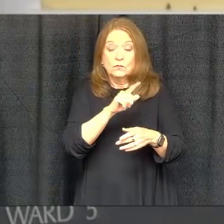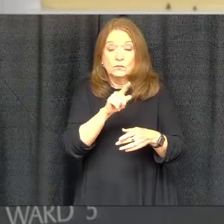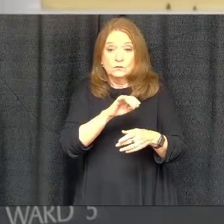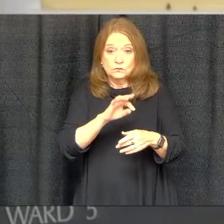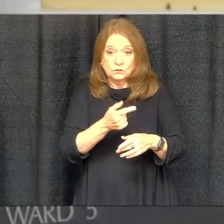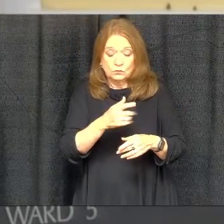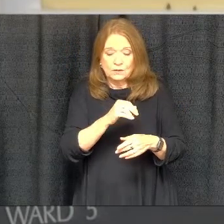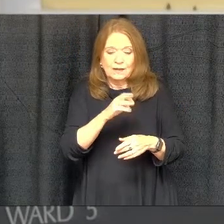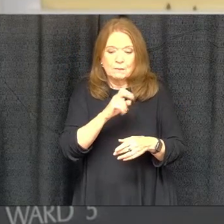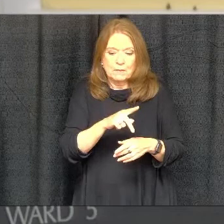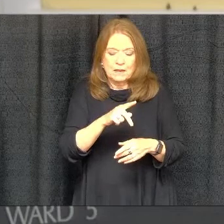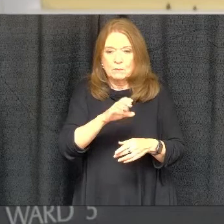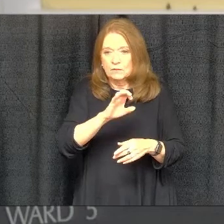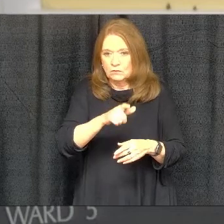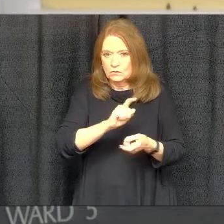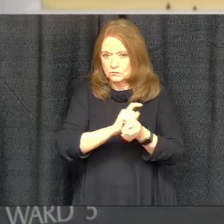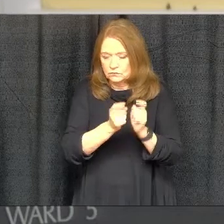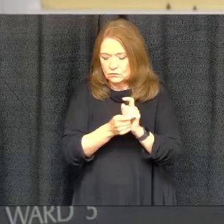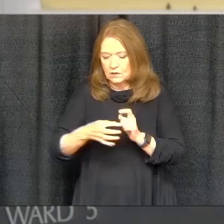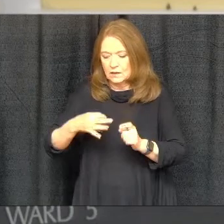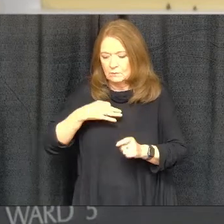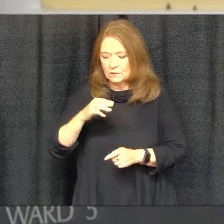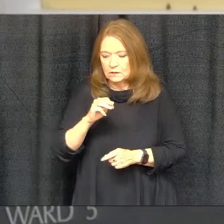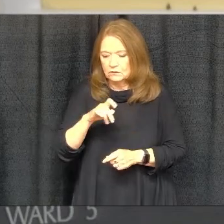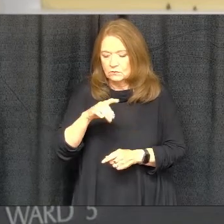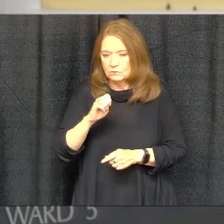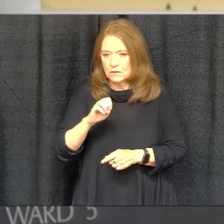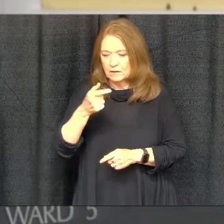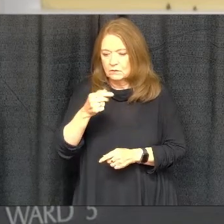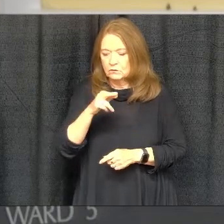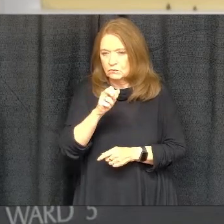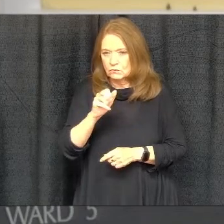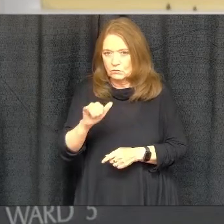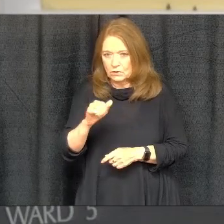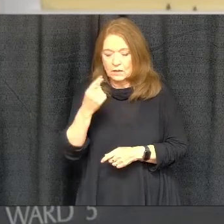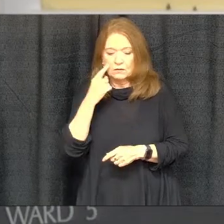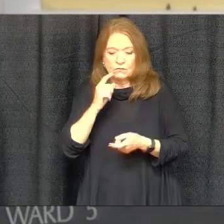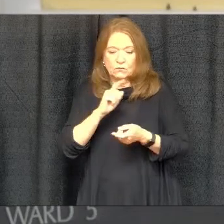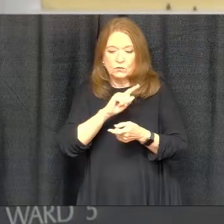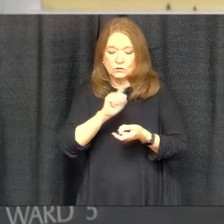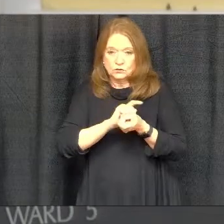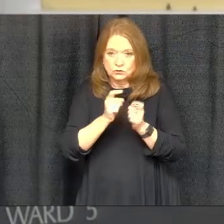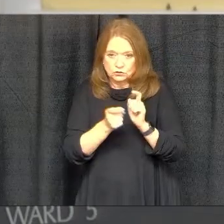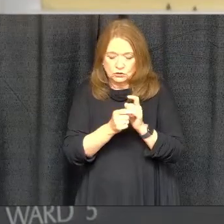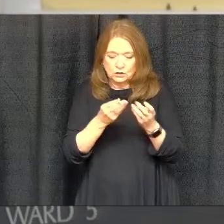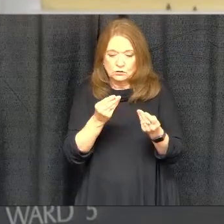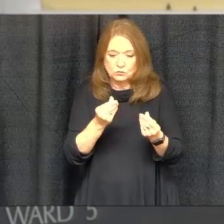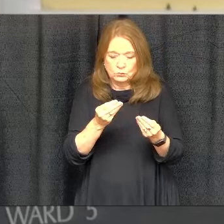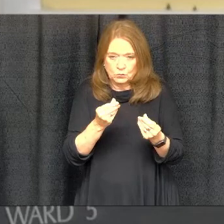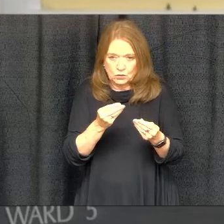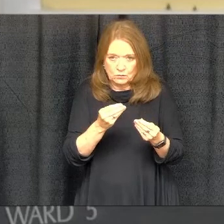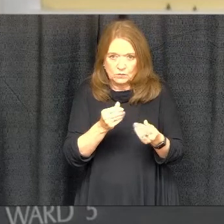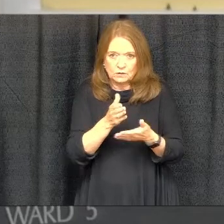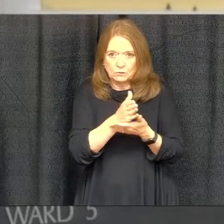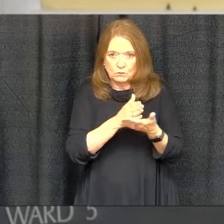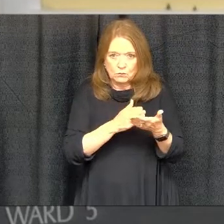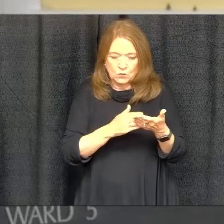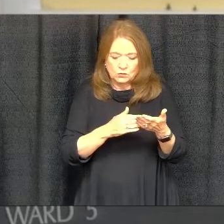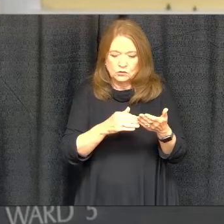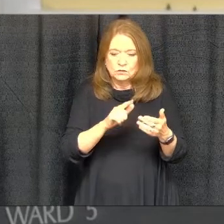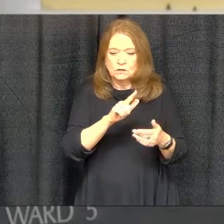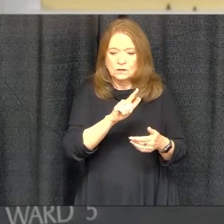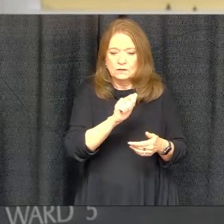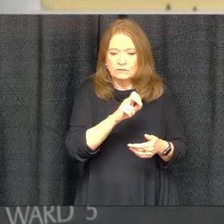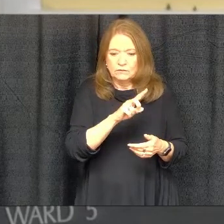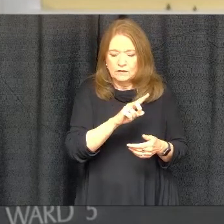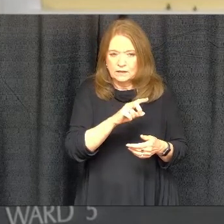the city of Clarksville, application of Michael Lee Gray for zone change on property located on a portion of a tract of land